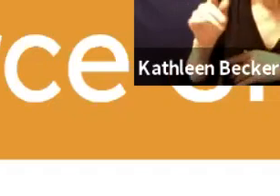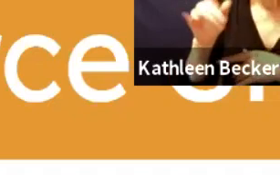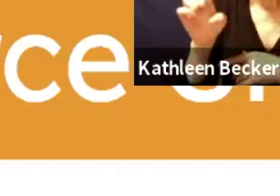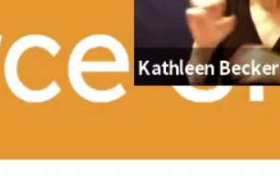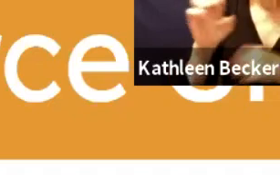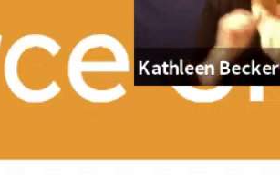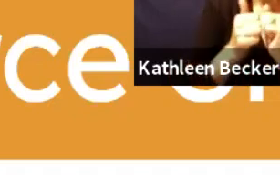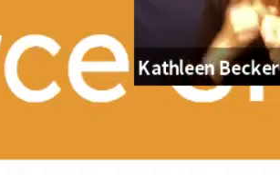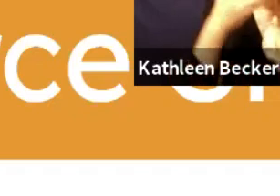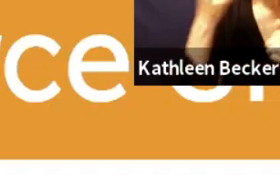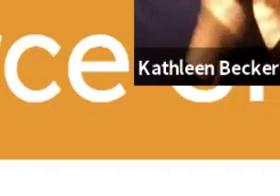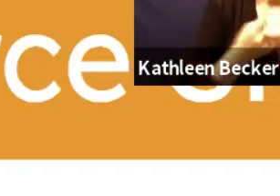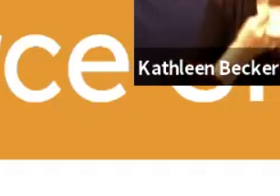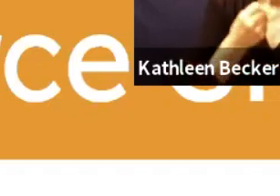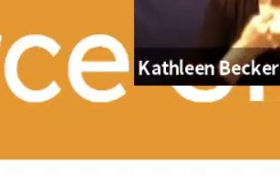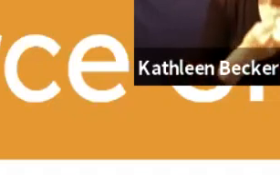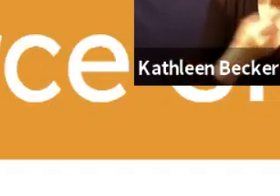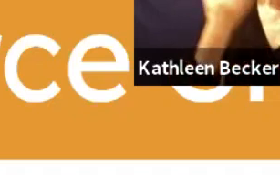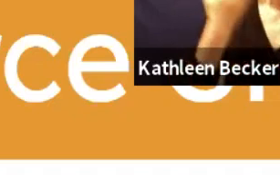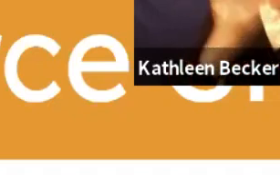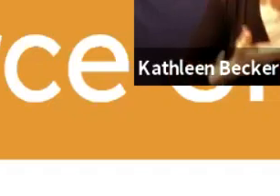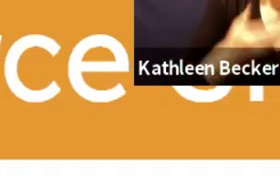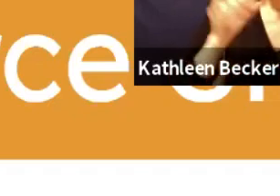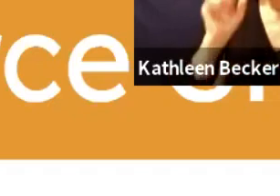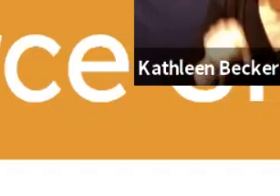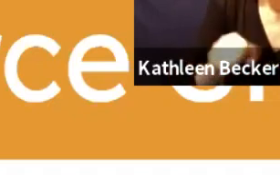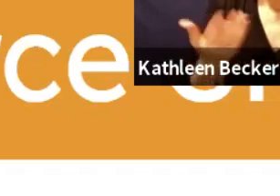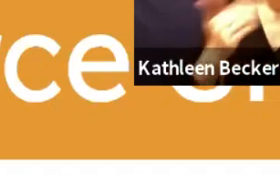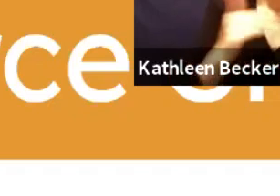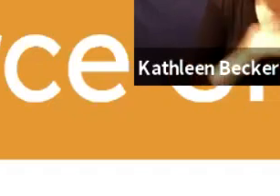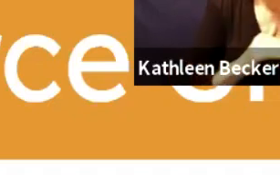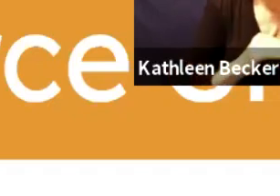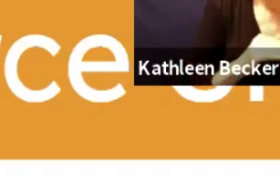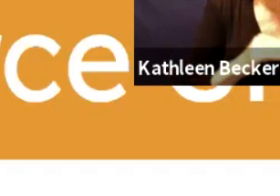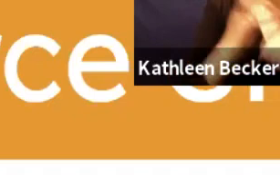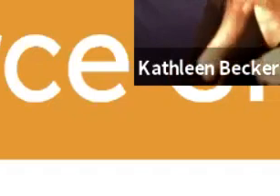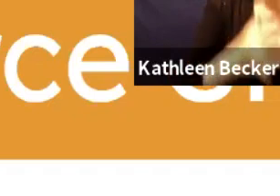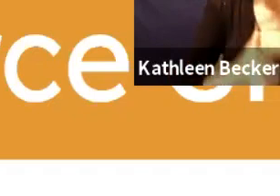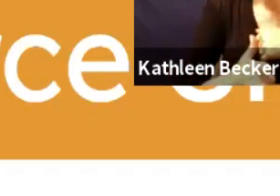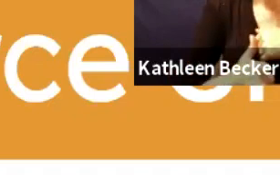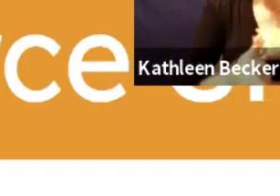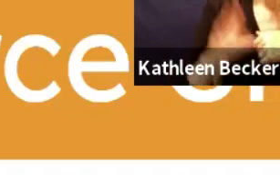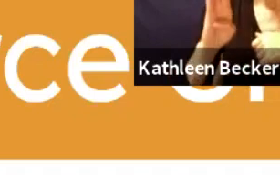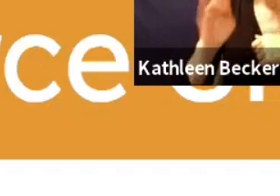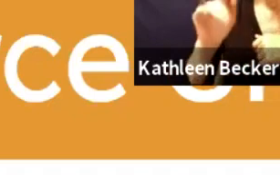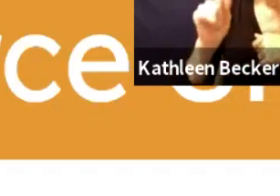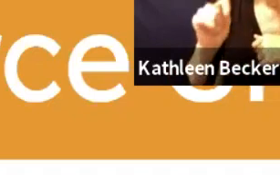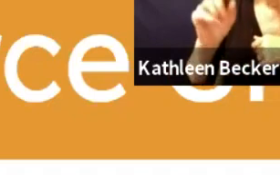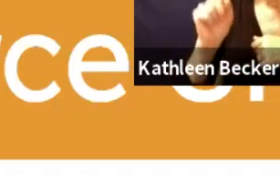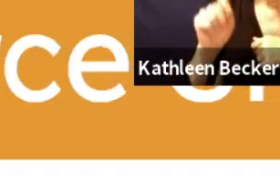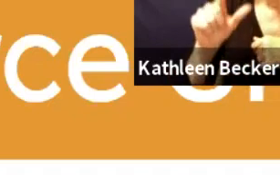how to best support them. And again, that's available at